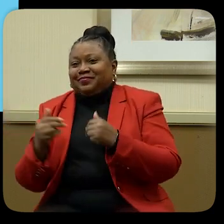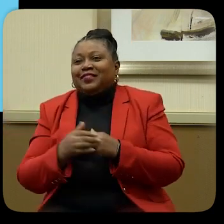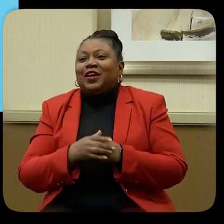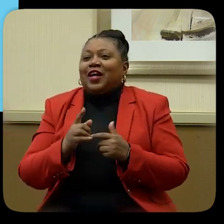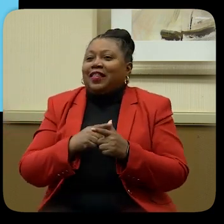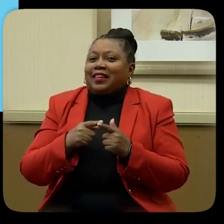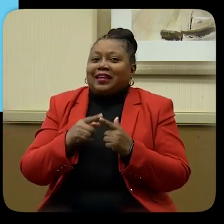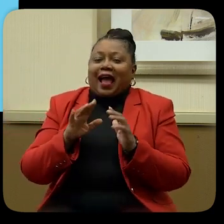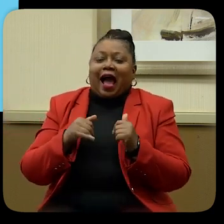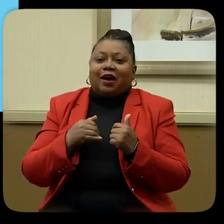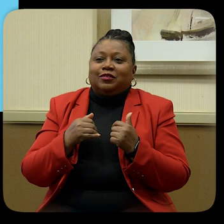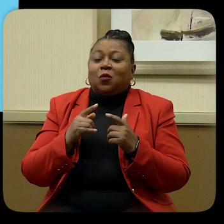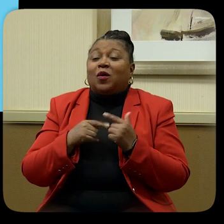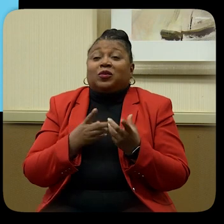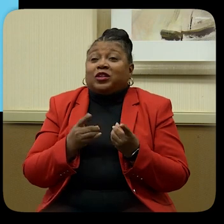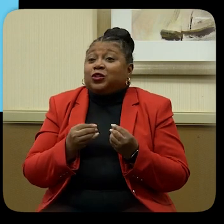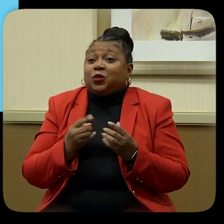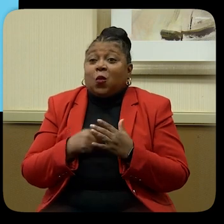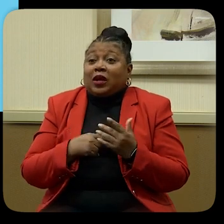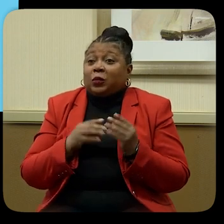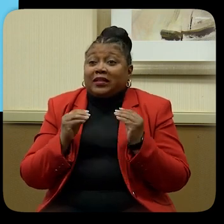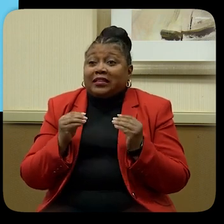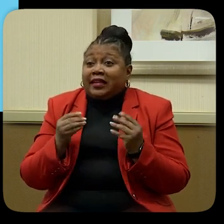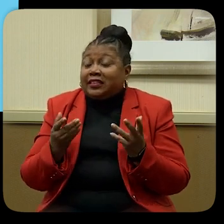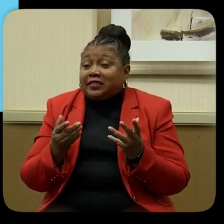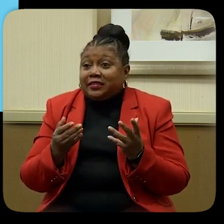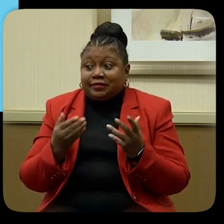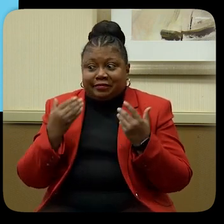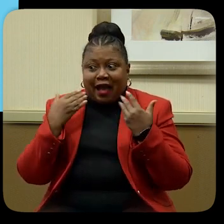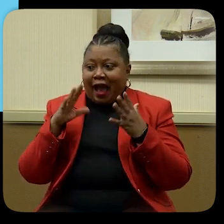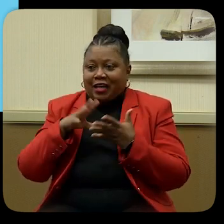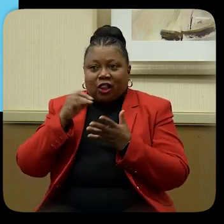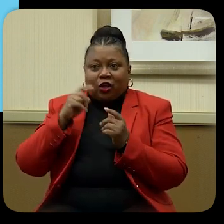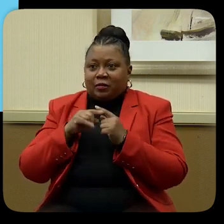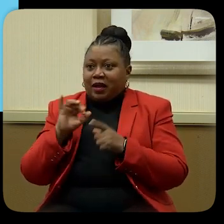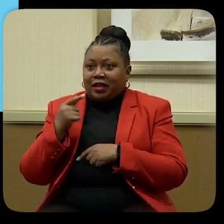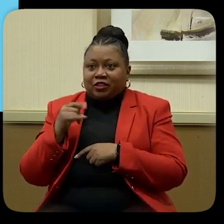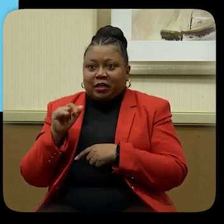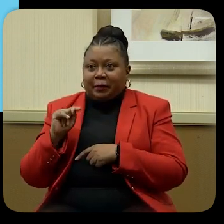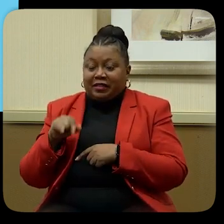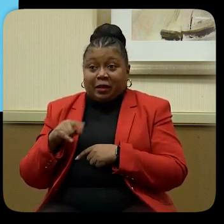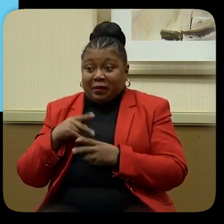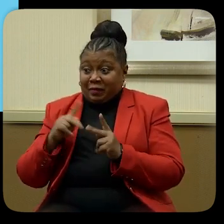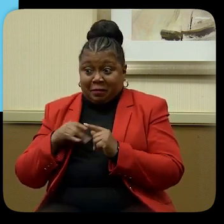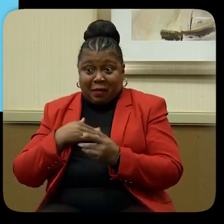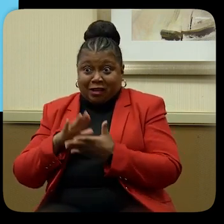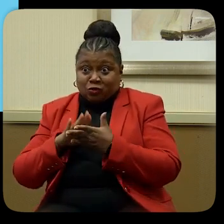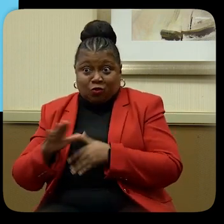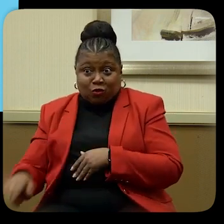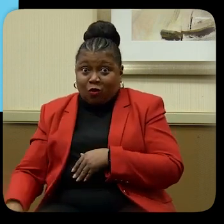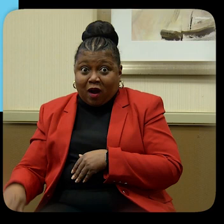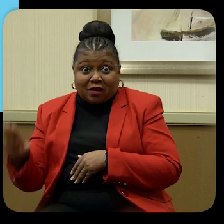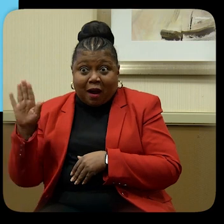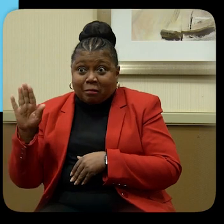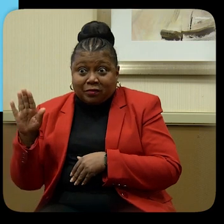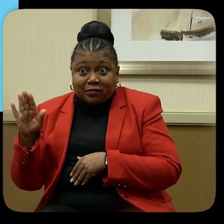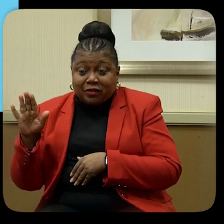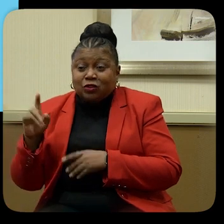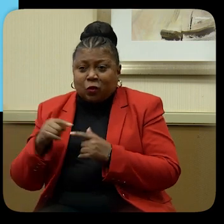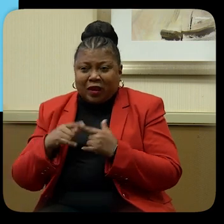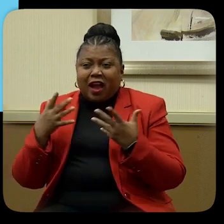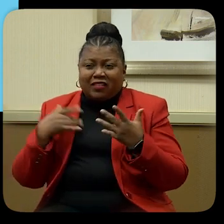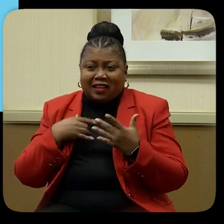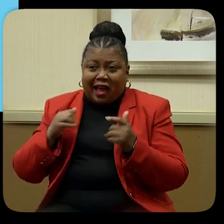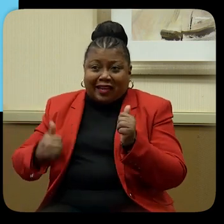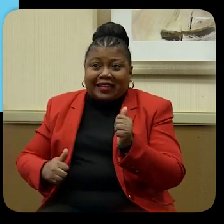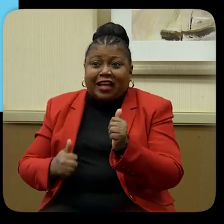So then what do we do? What do we teach? I didn't learn about LGBT people in my school growing up, so we have a lot